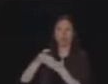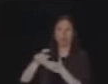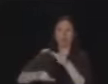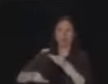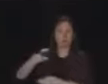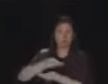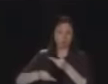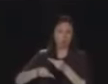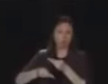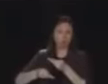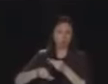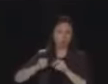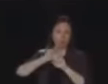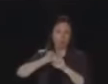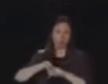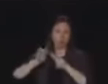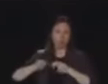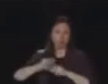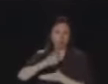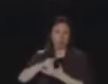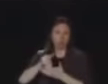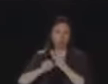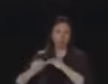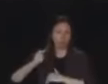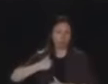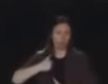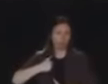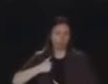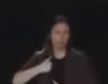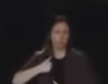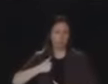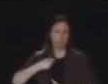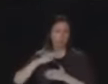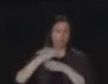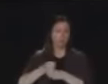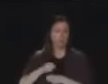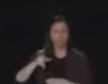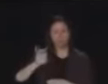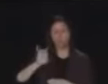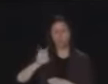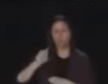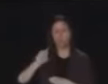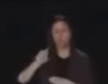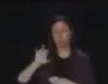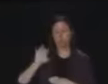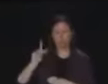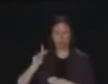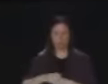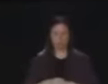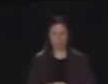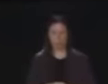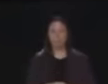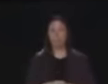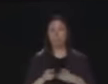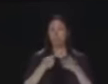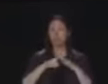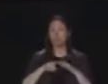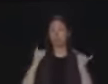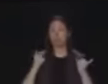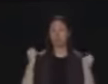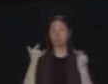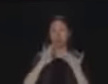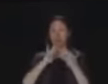and Reports Analysis Center of Canada, or FINTRAC. As of today, all